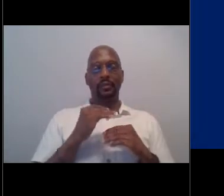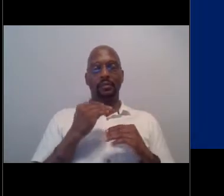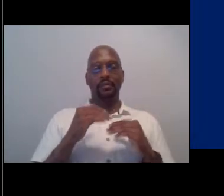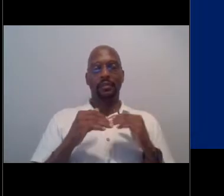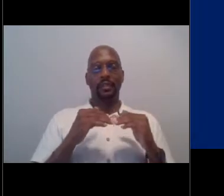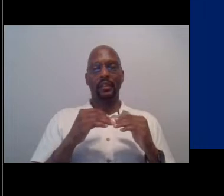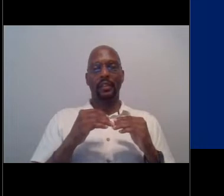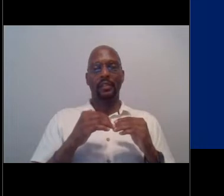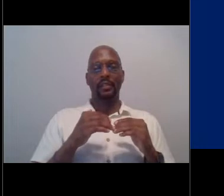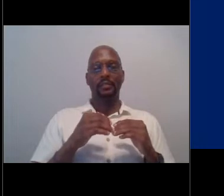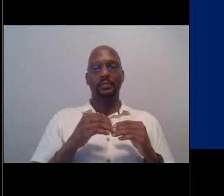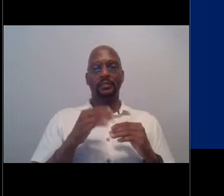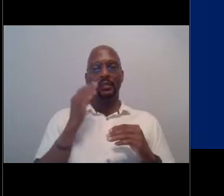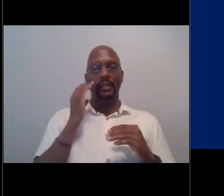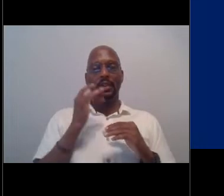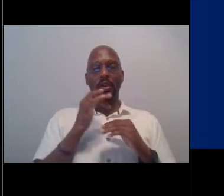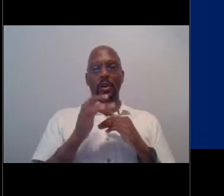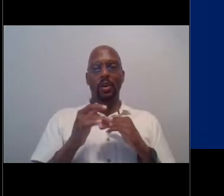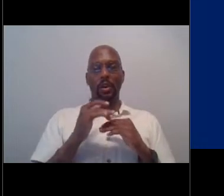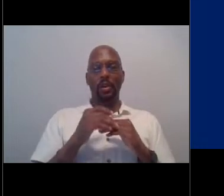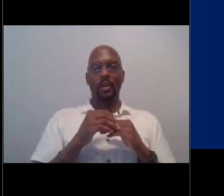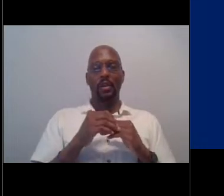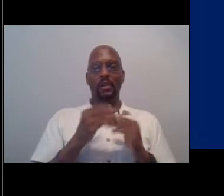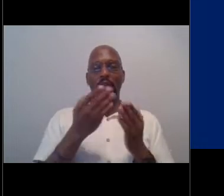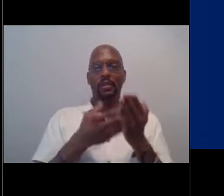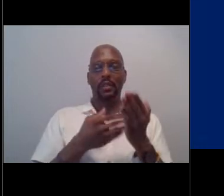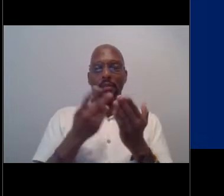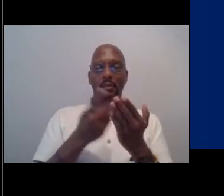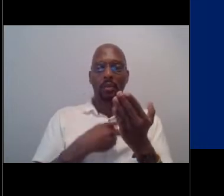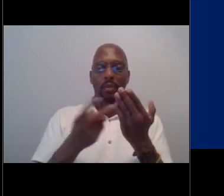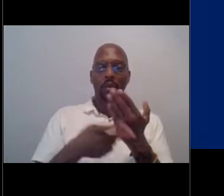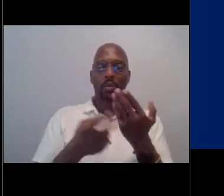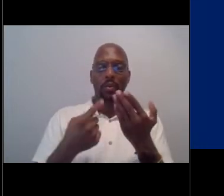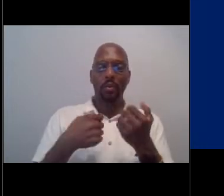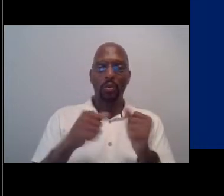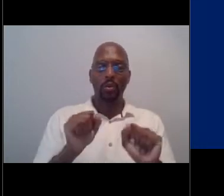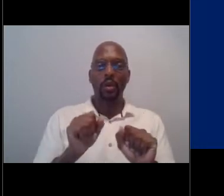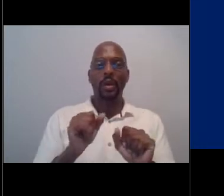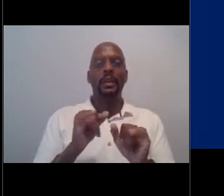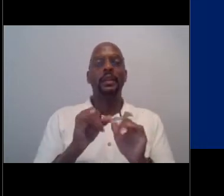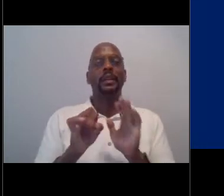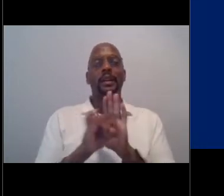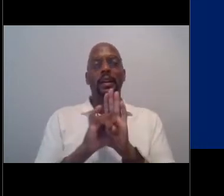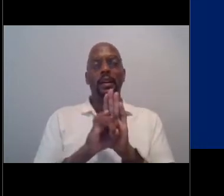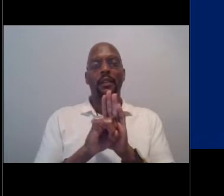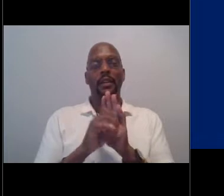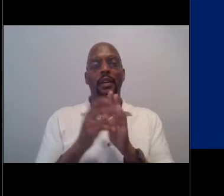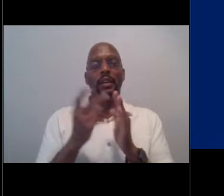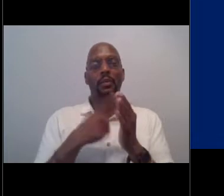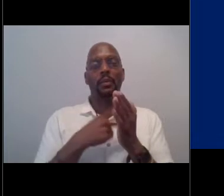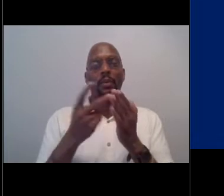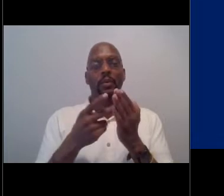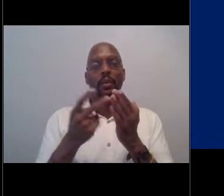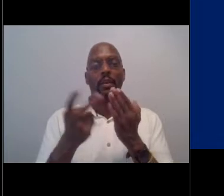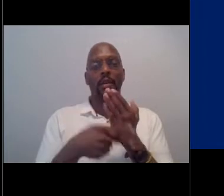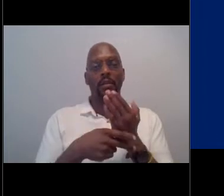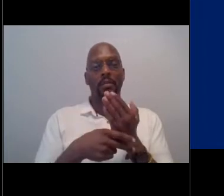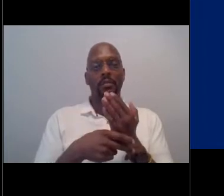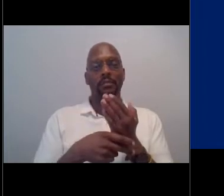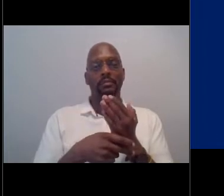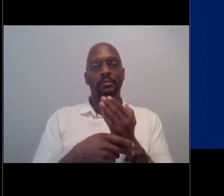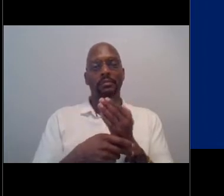we're so early in this, even some of the programs, we're just trying to identify what programs it should apply to. So that's very early in it, but it's pretty passionate.